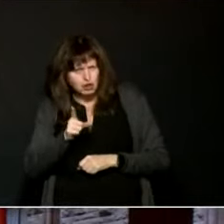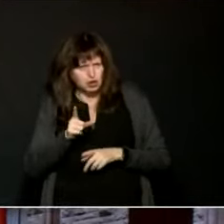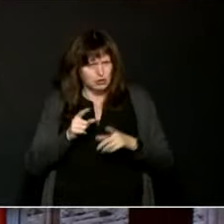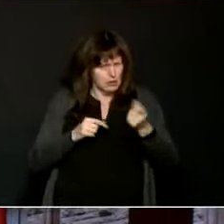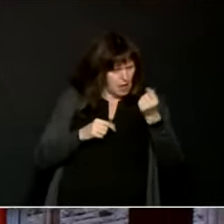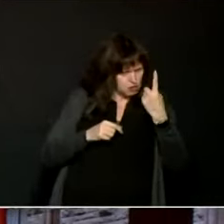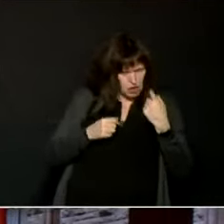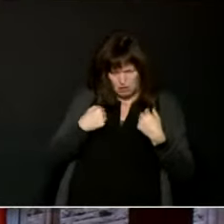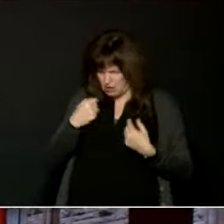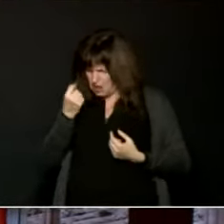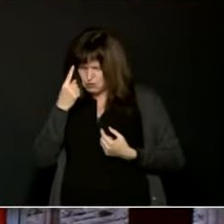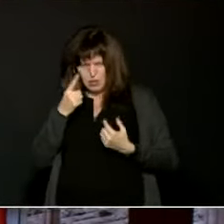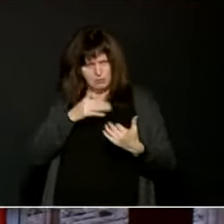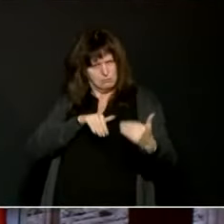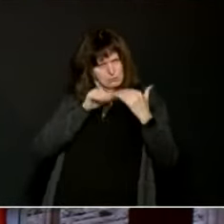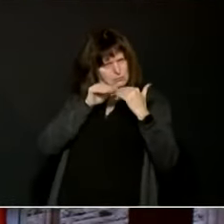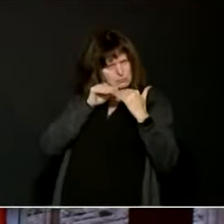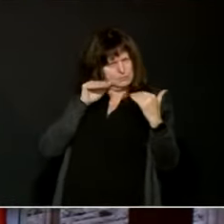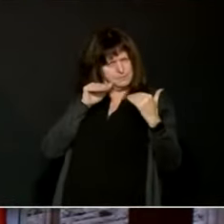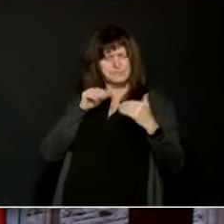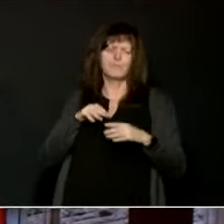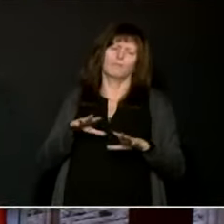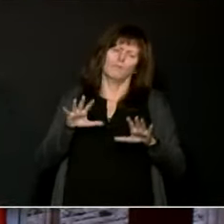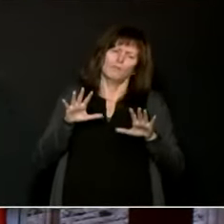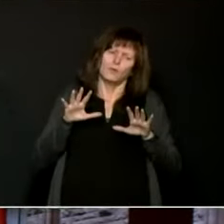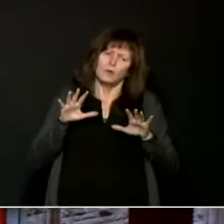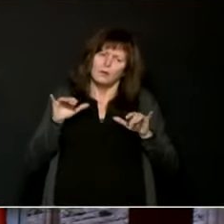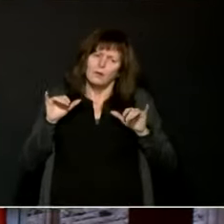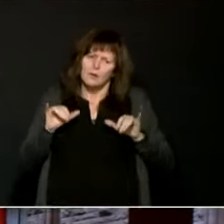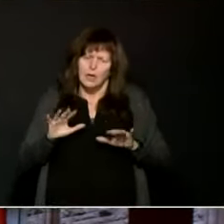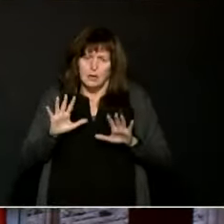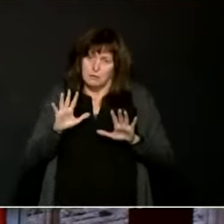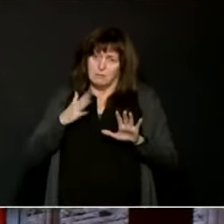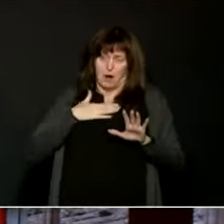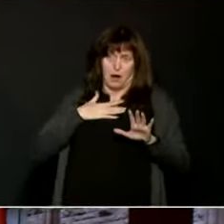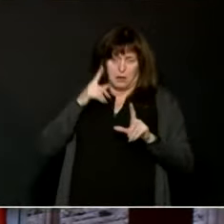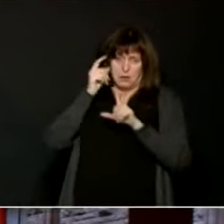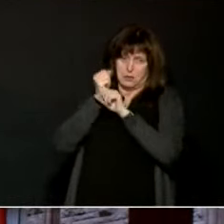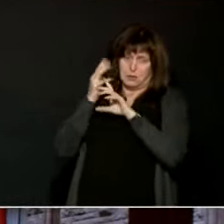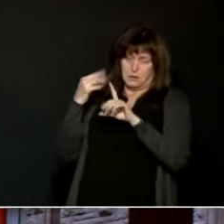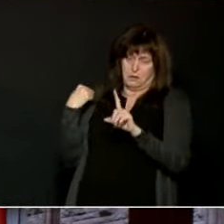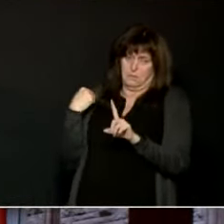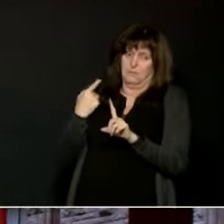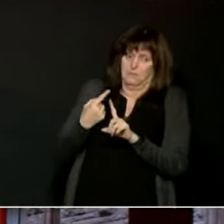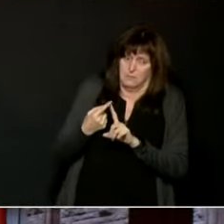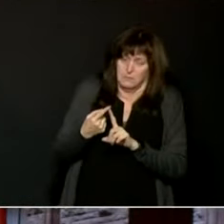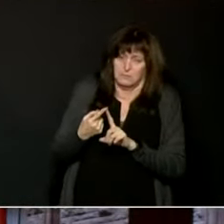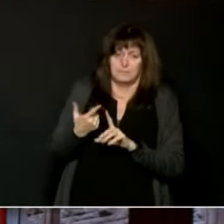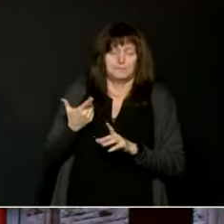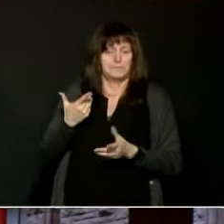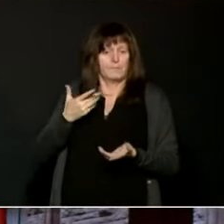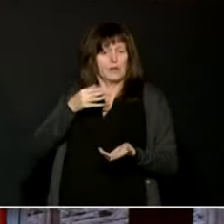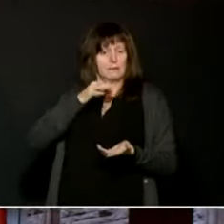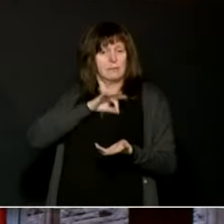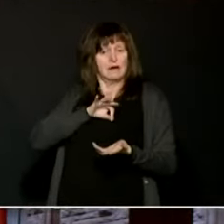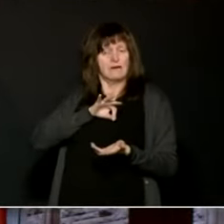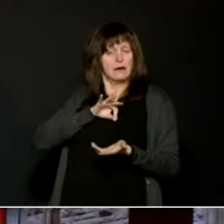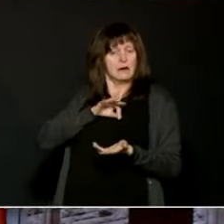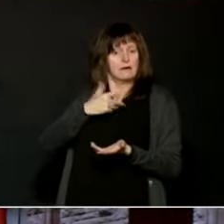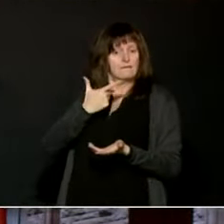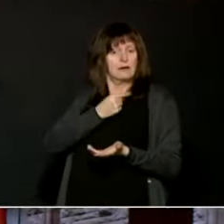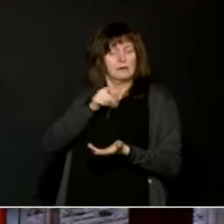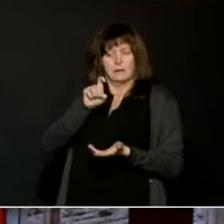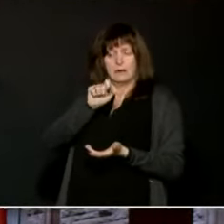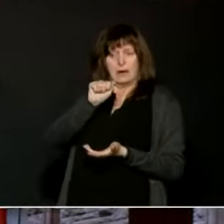so far is that the vaccine, the benefits of having it to prevent COVID, especially now with these variants of concern,